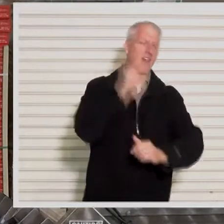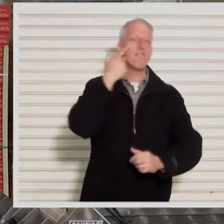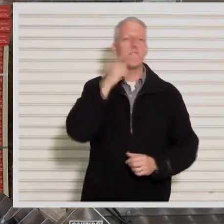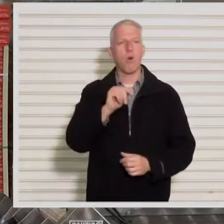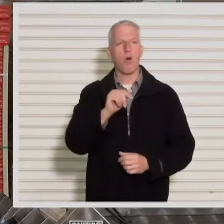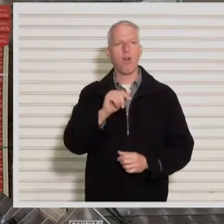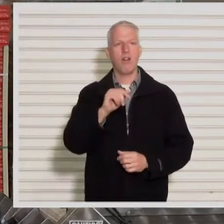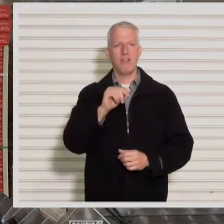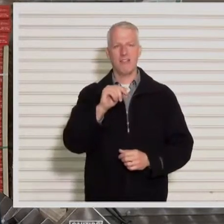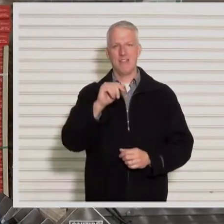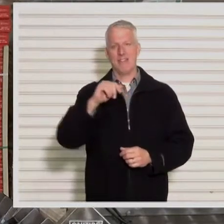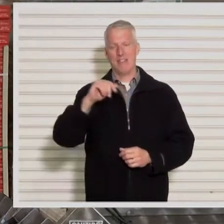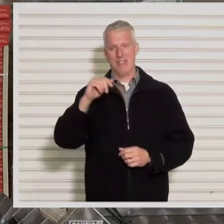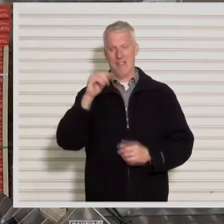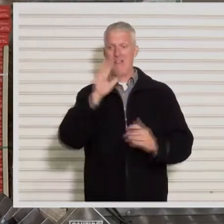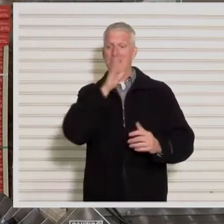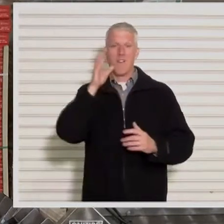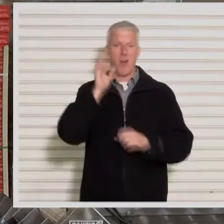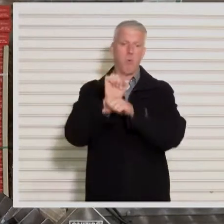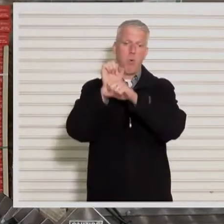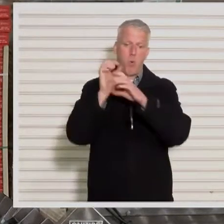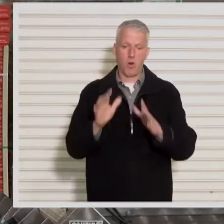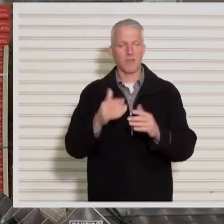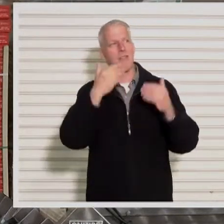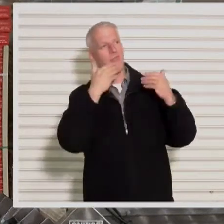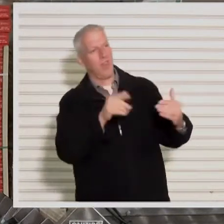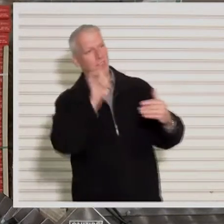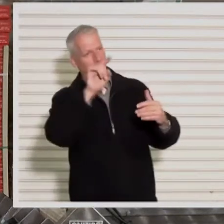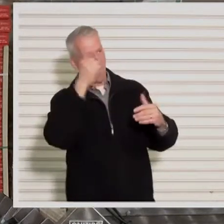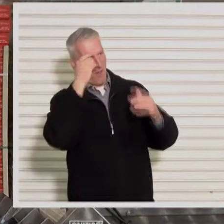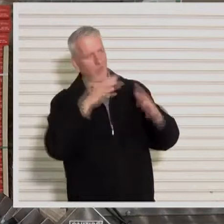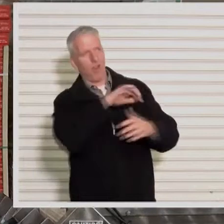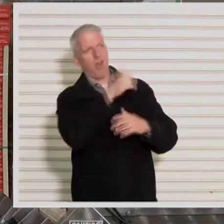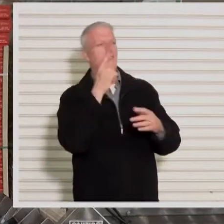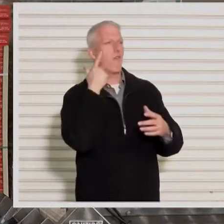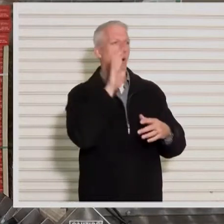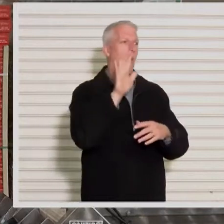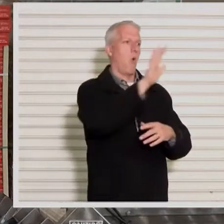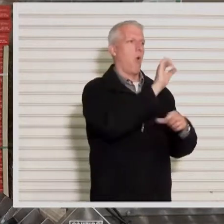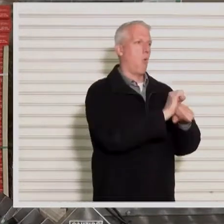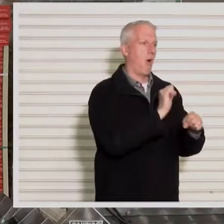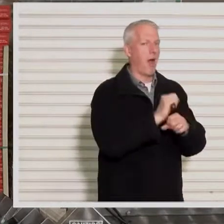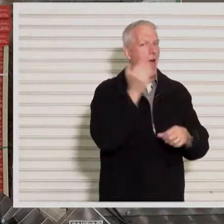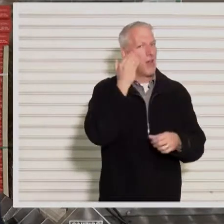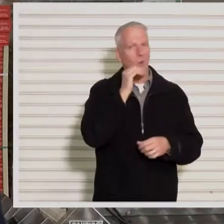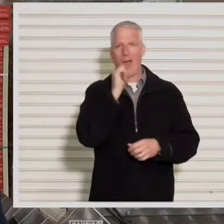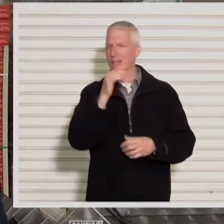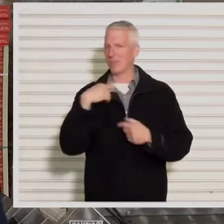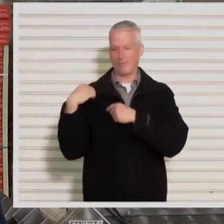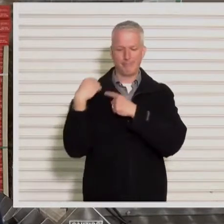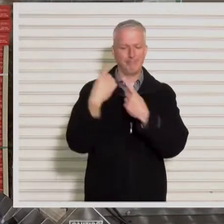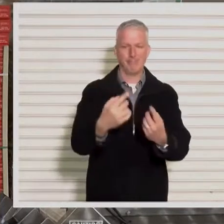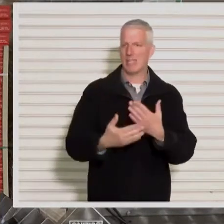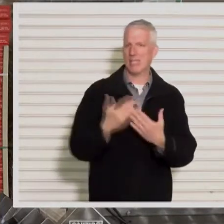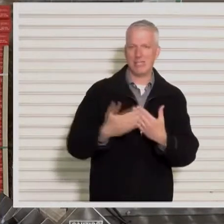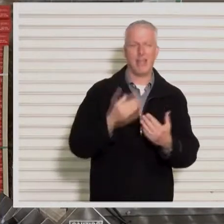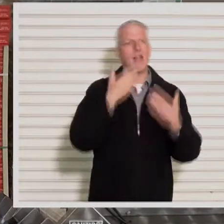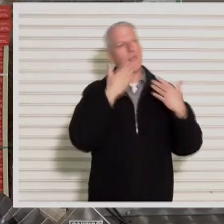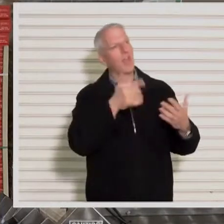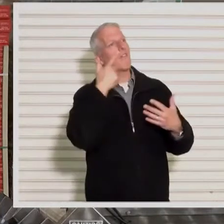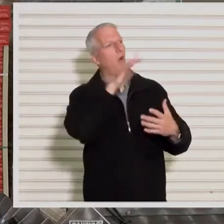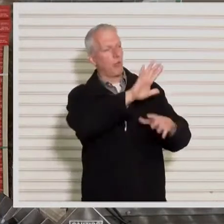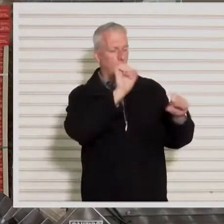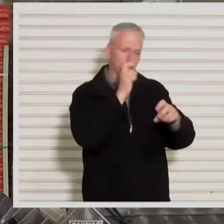today. Thank you for your work. And Supervisor Manny Perez for your leadership. I know it hasn't been easy during this time, but thank you for that